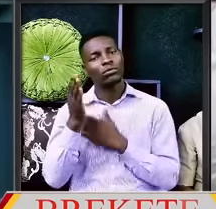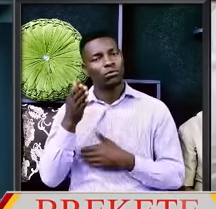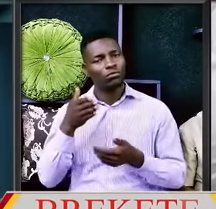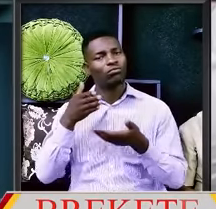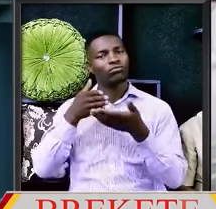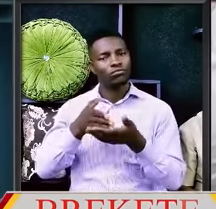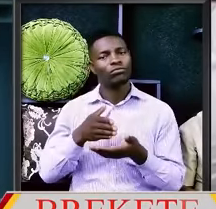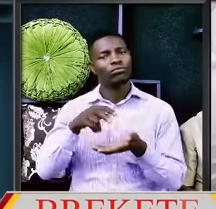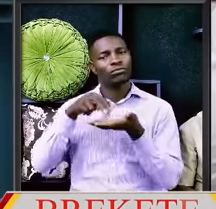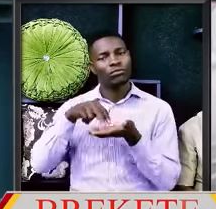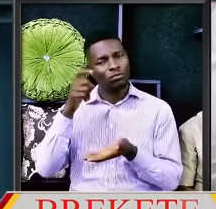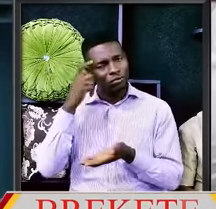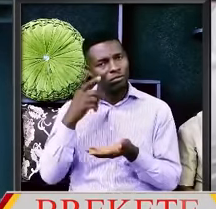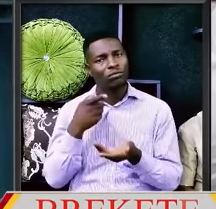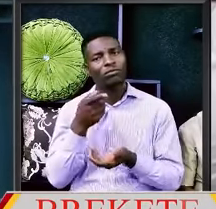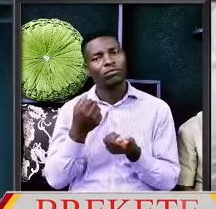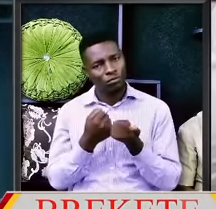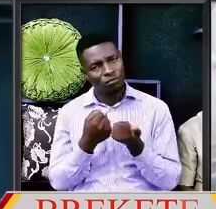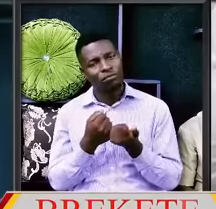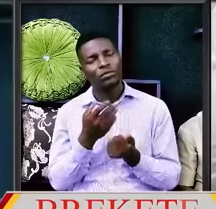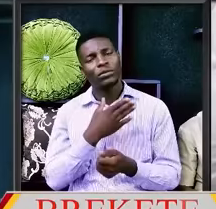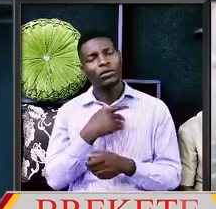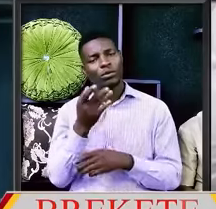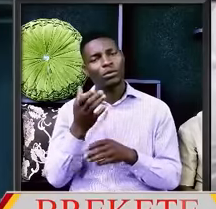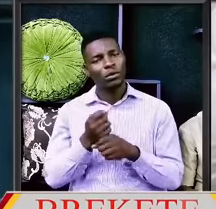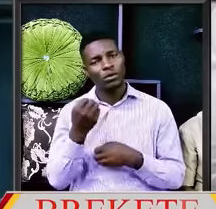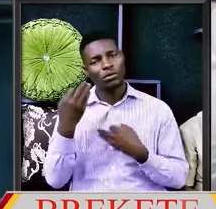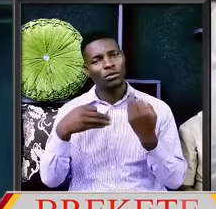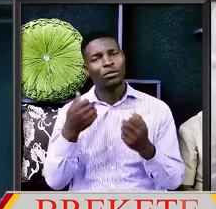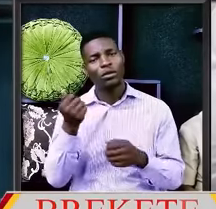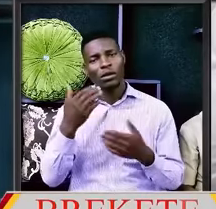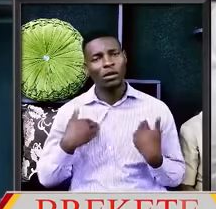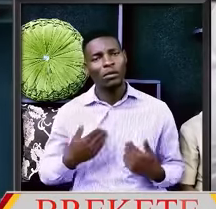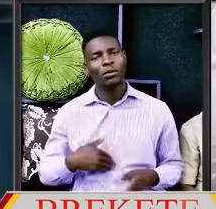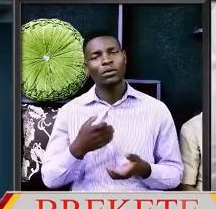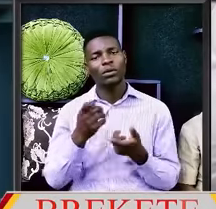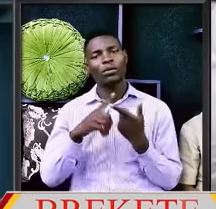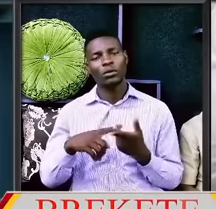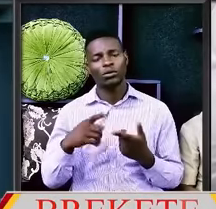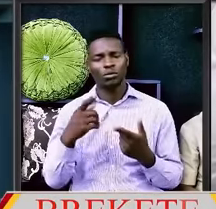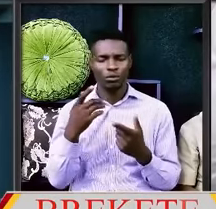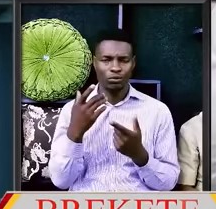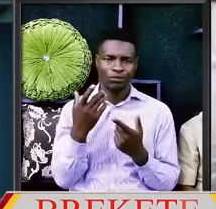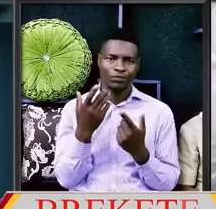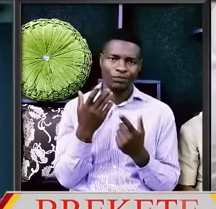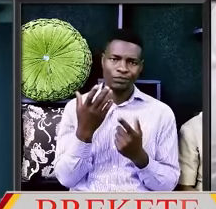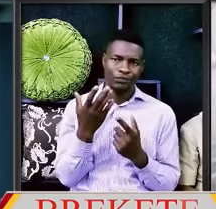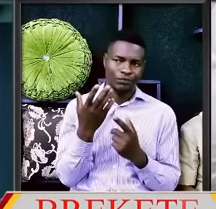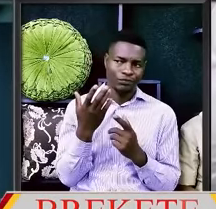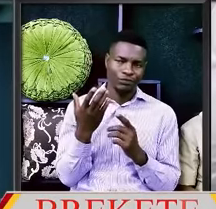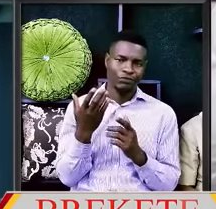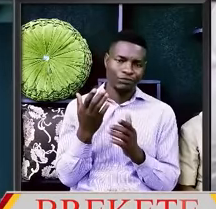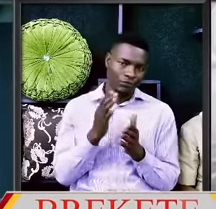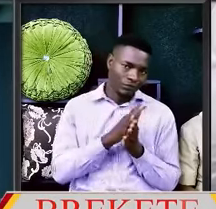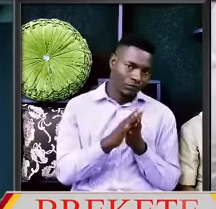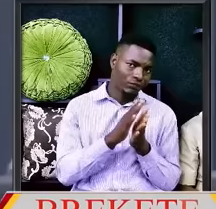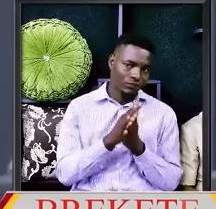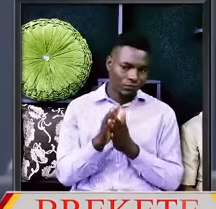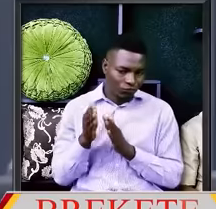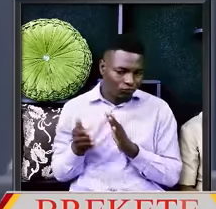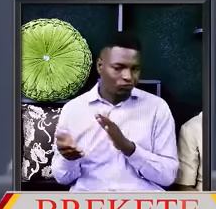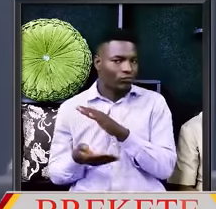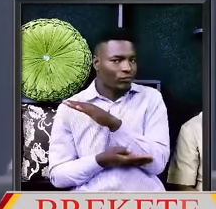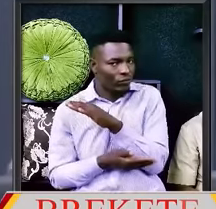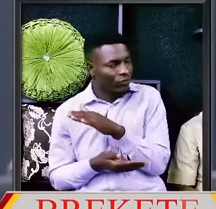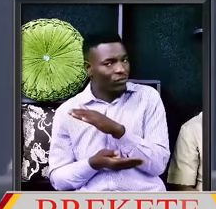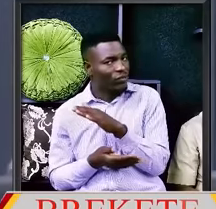at your family. And it will get justice. And anybody that wants to sweep this case under the carpet, what happened to Mohbad’s